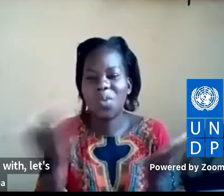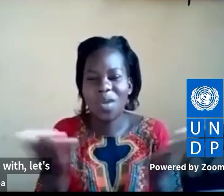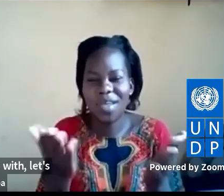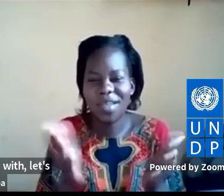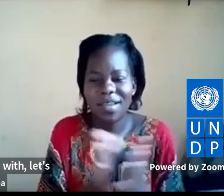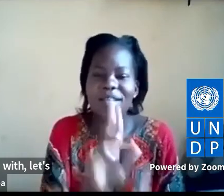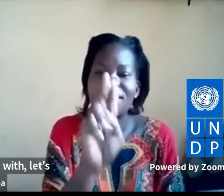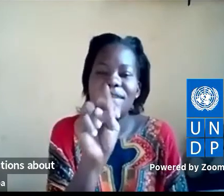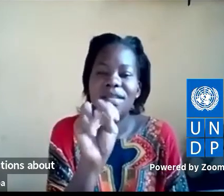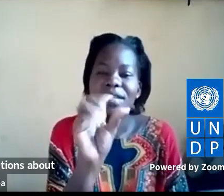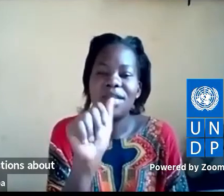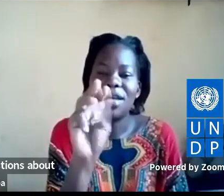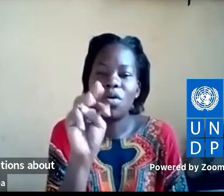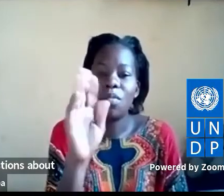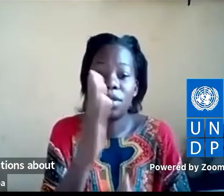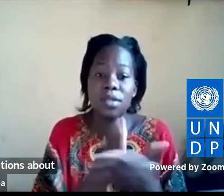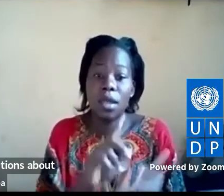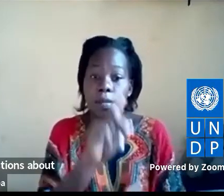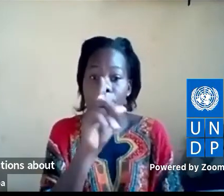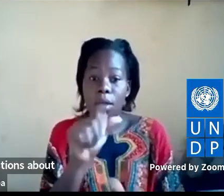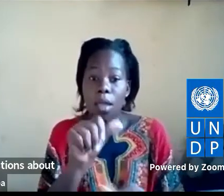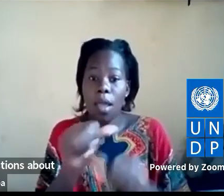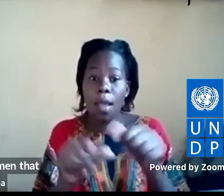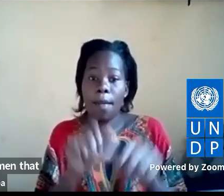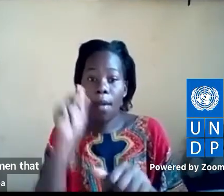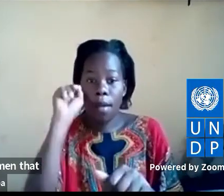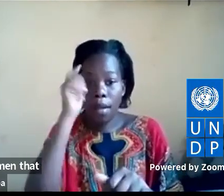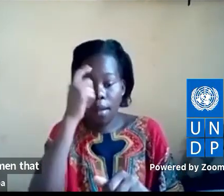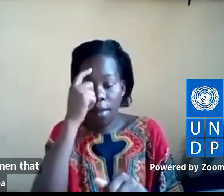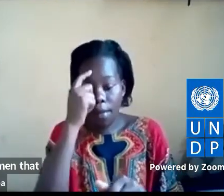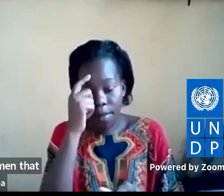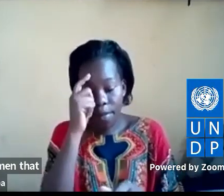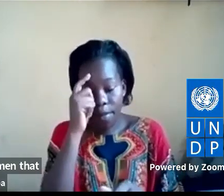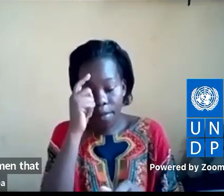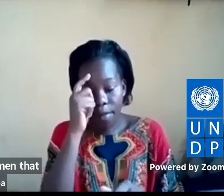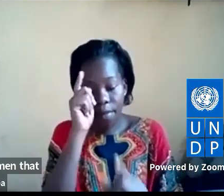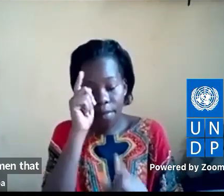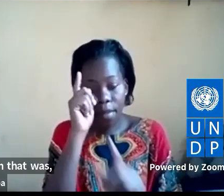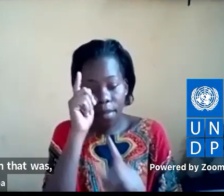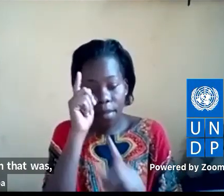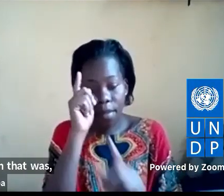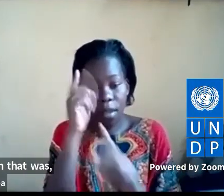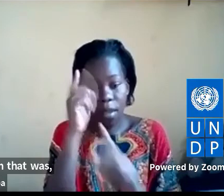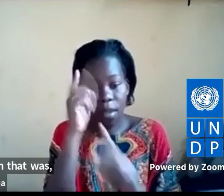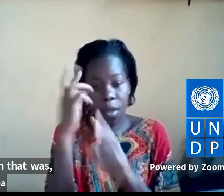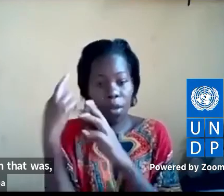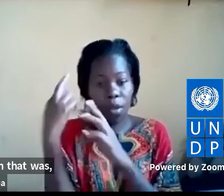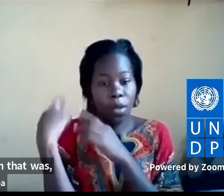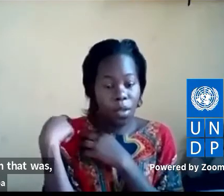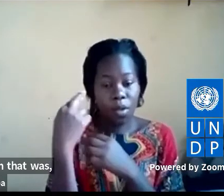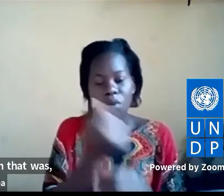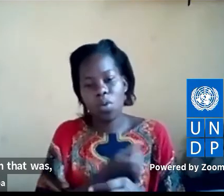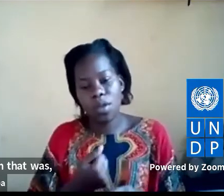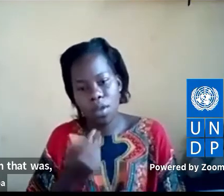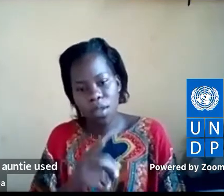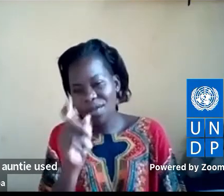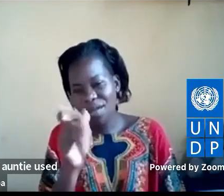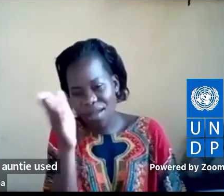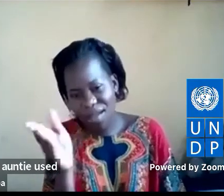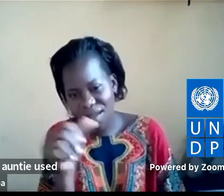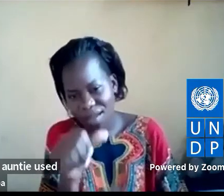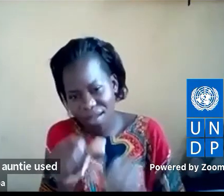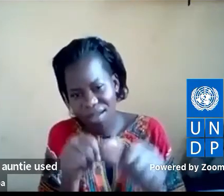government, role of government, women. There was another question about Chikagati. My auntie used to live in Chikagati, but